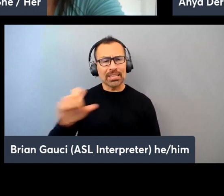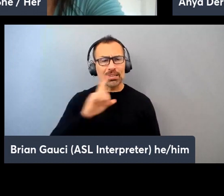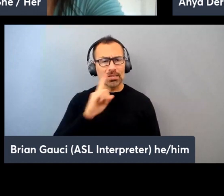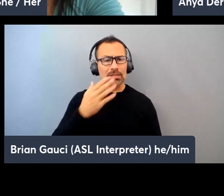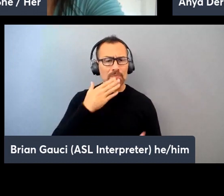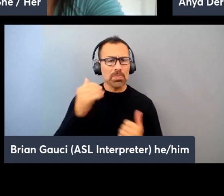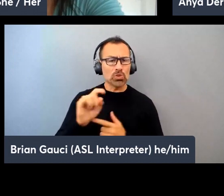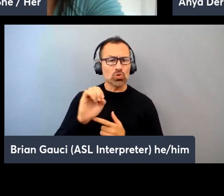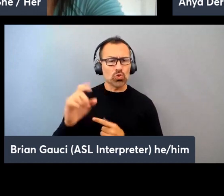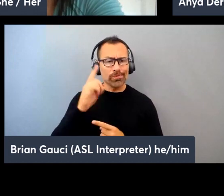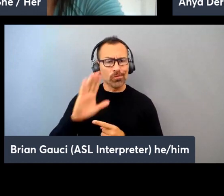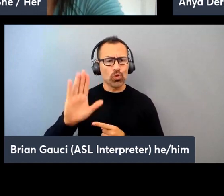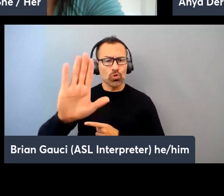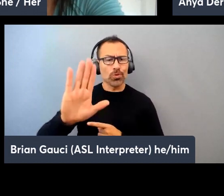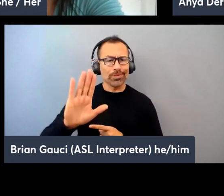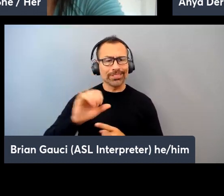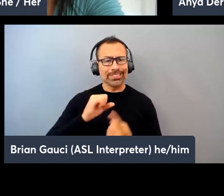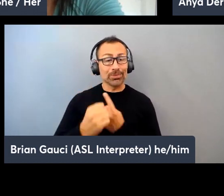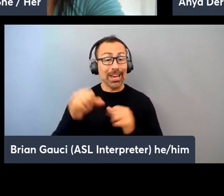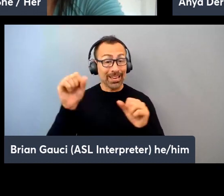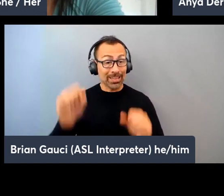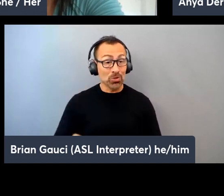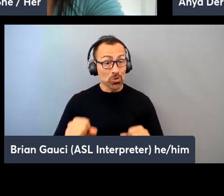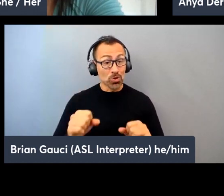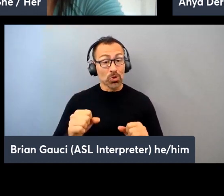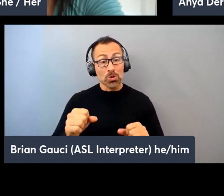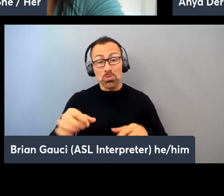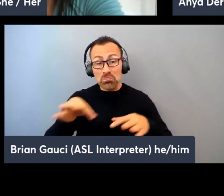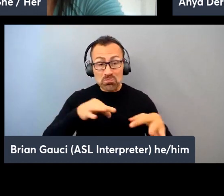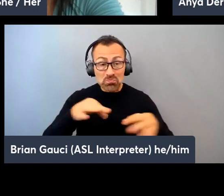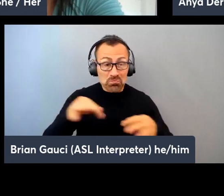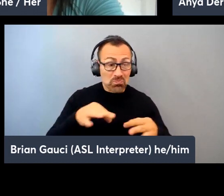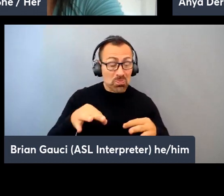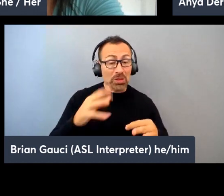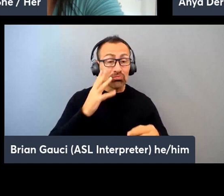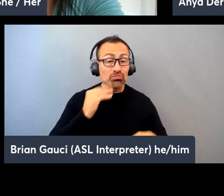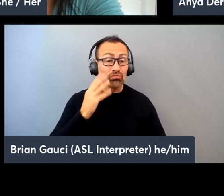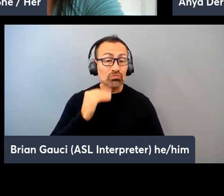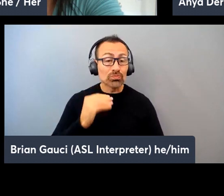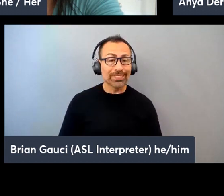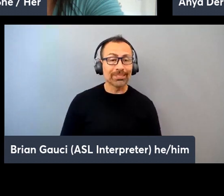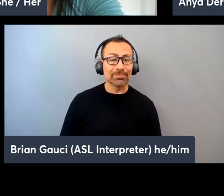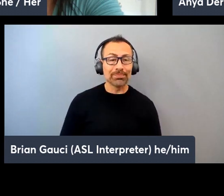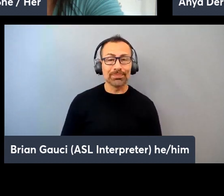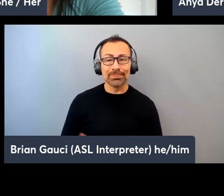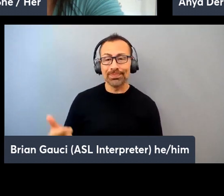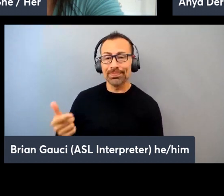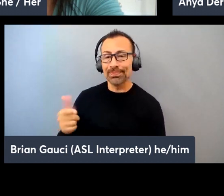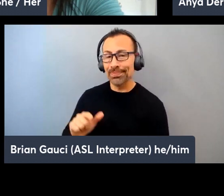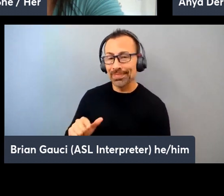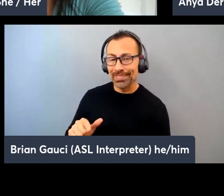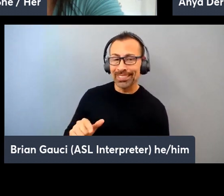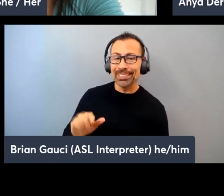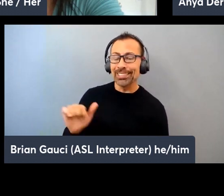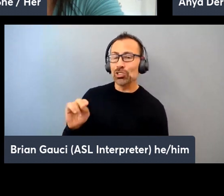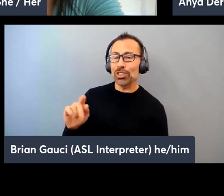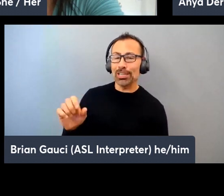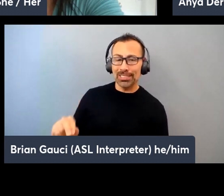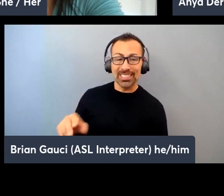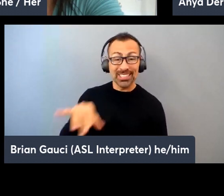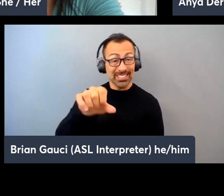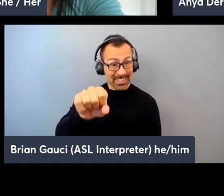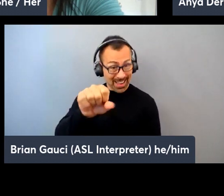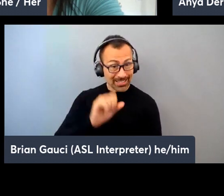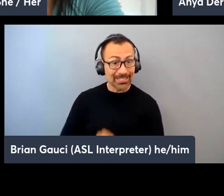through the journey? Yeah. Yes, thank you. So at Capital One, we actually have